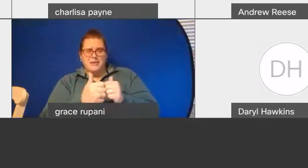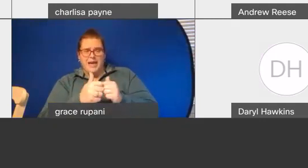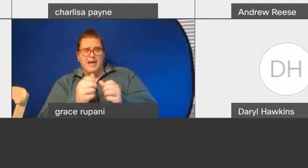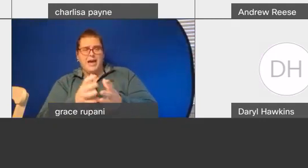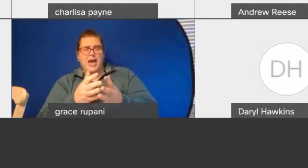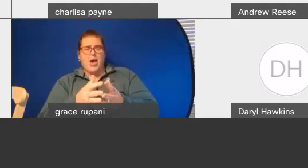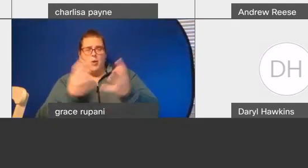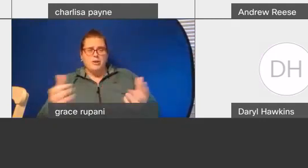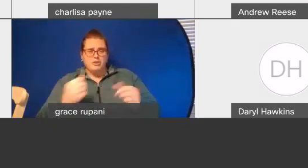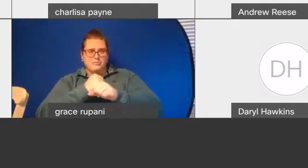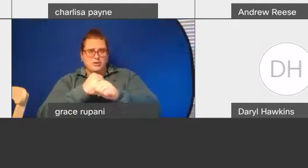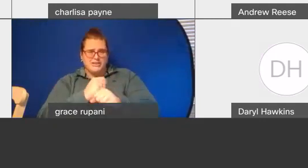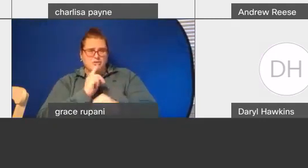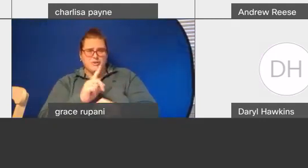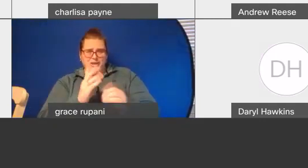the person who's wearing the PPE